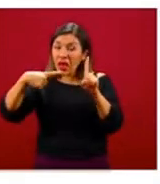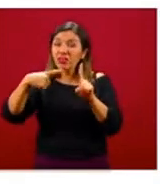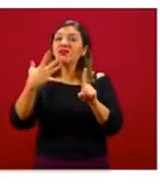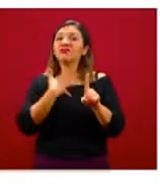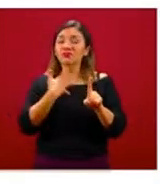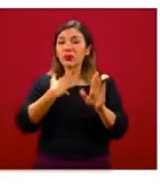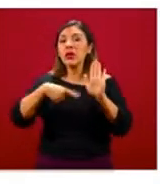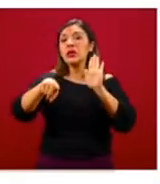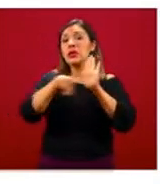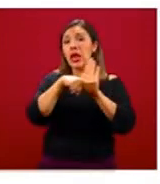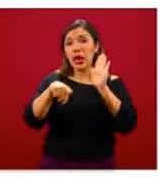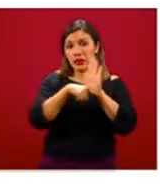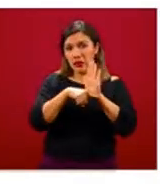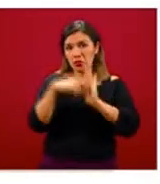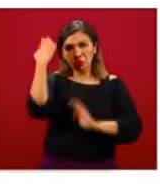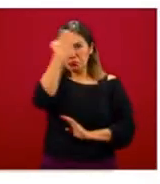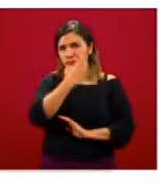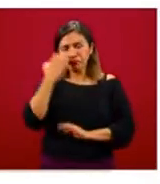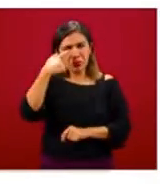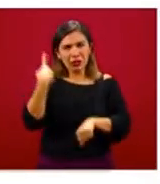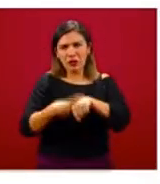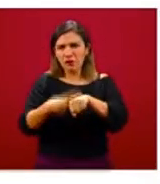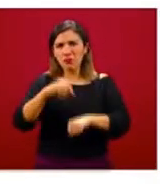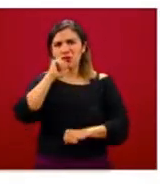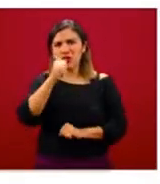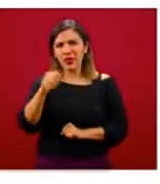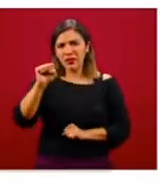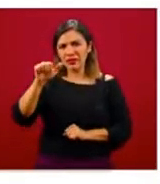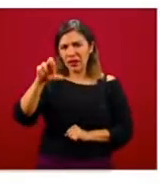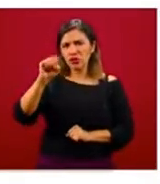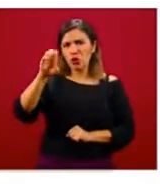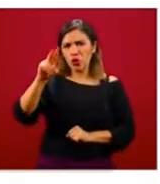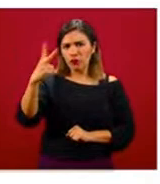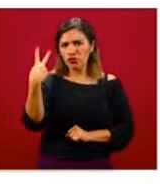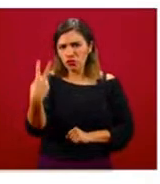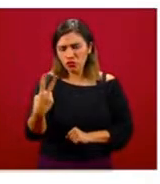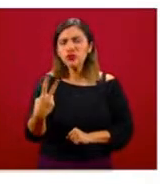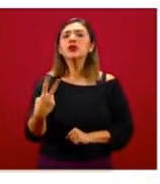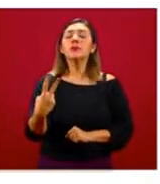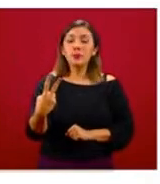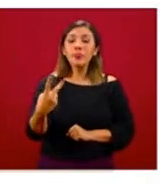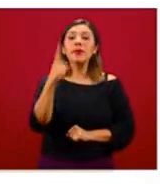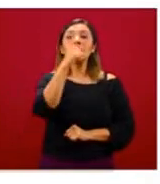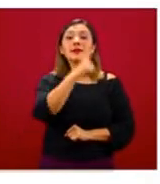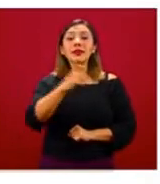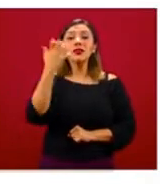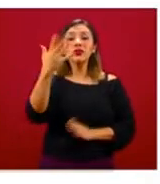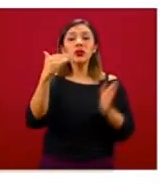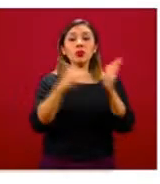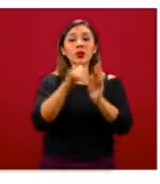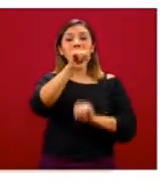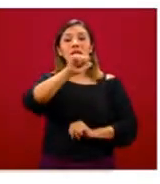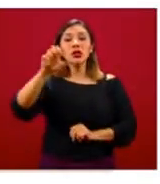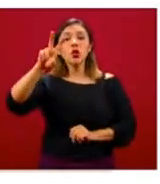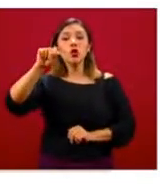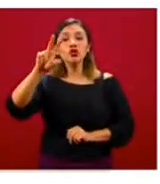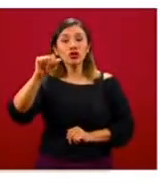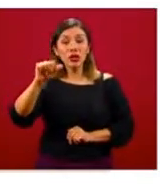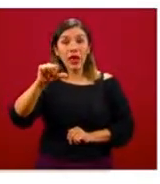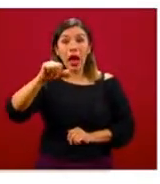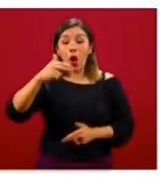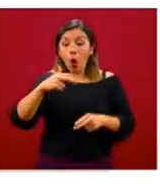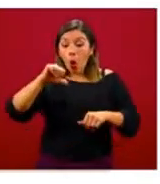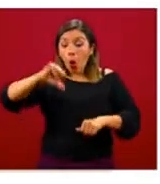We're still at 23% in the pandemic. And if we can see the percentages, they're pretty